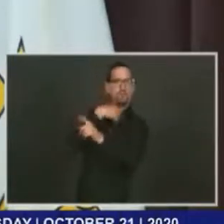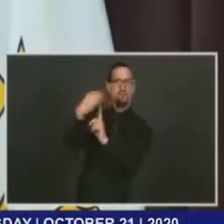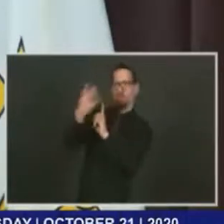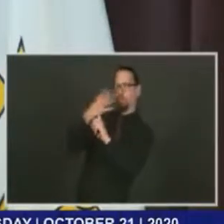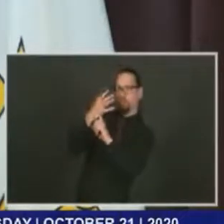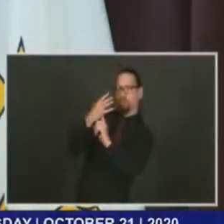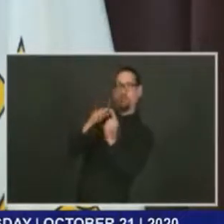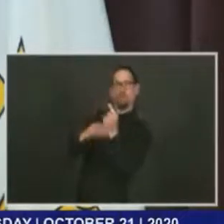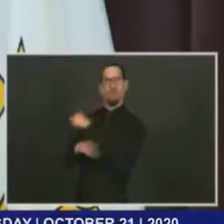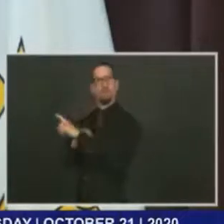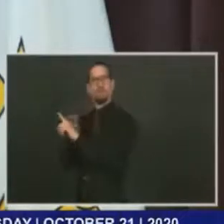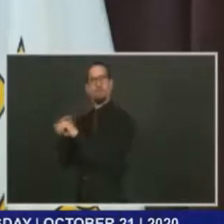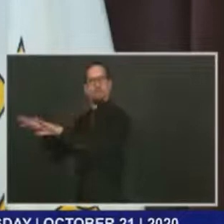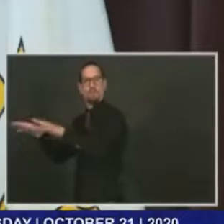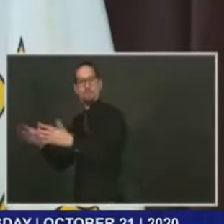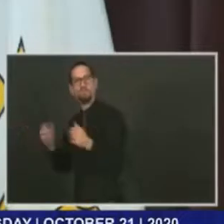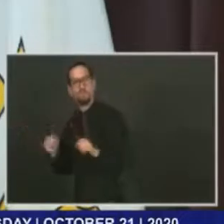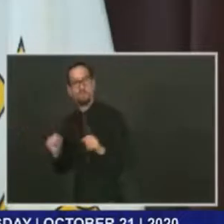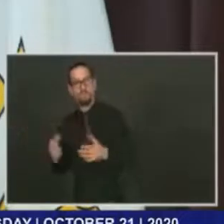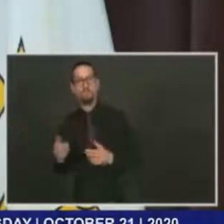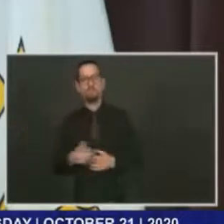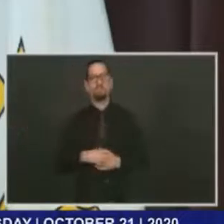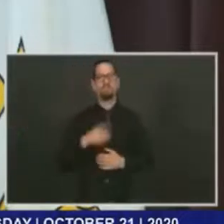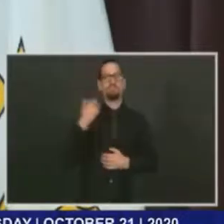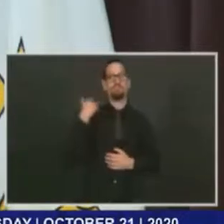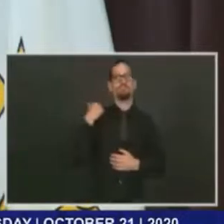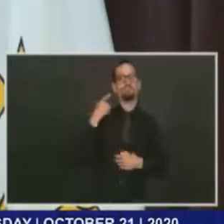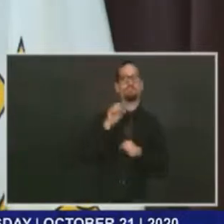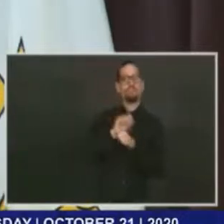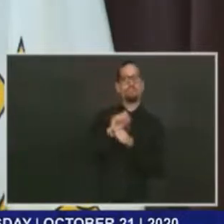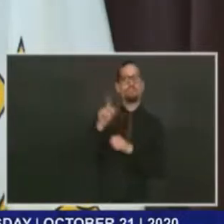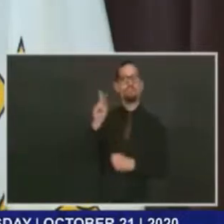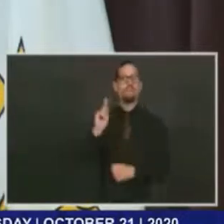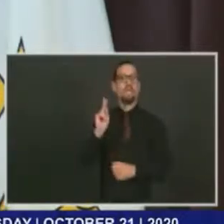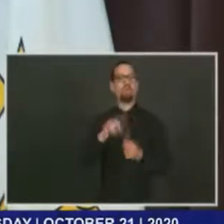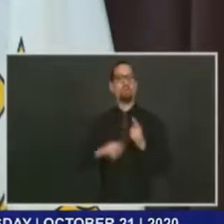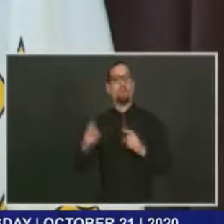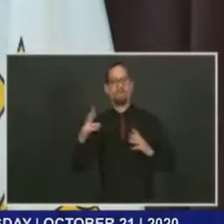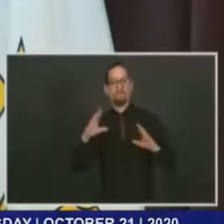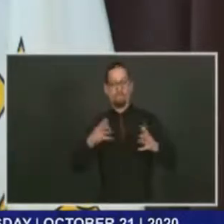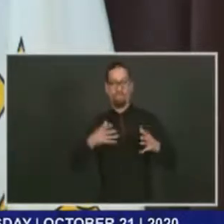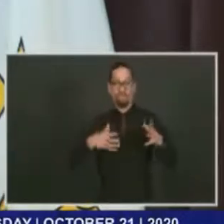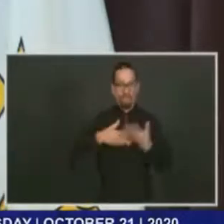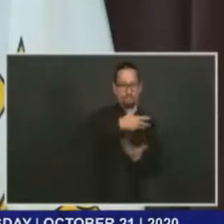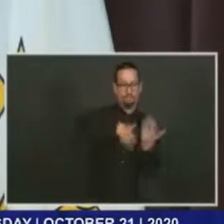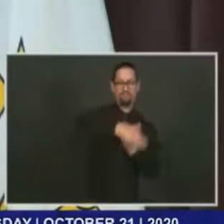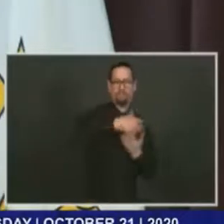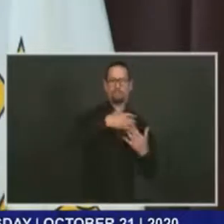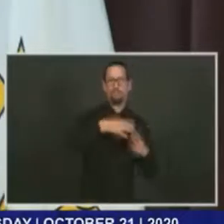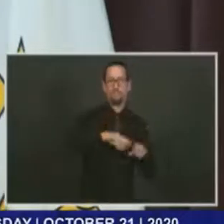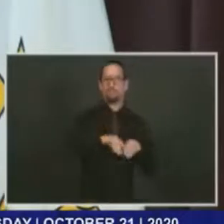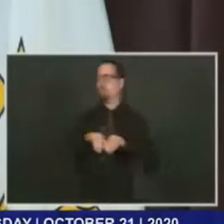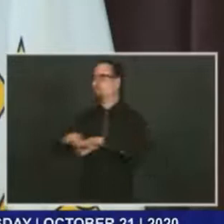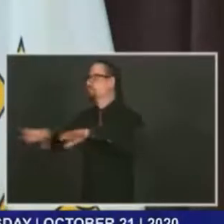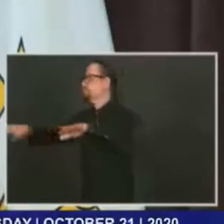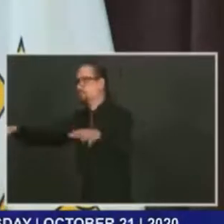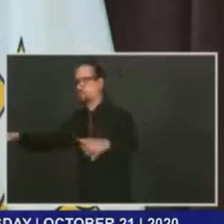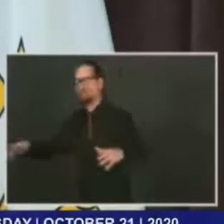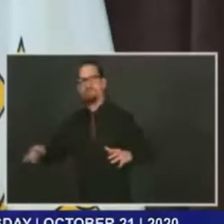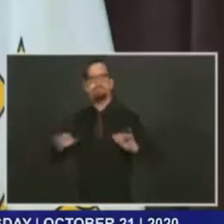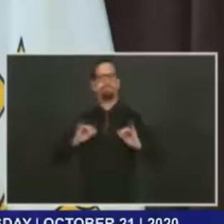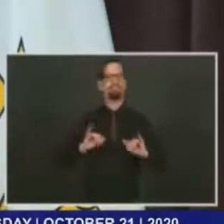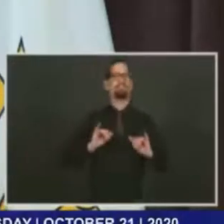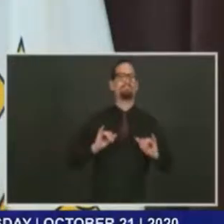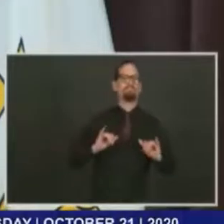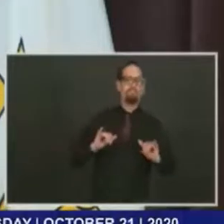workers within the K through 12 system. So what's key is people understanding if symptoms are present, be